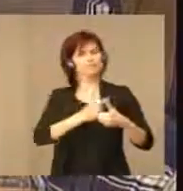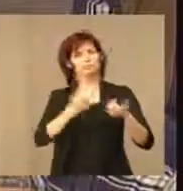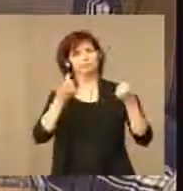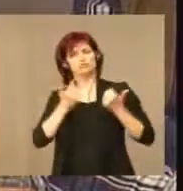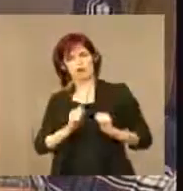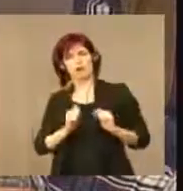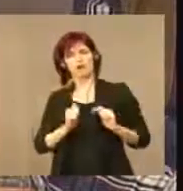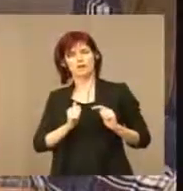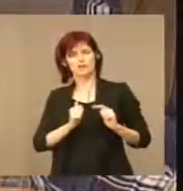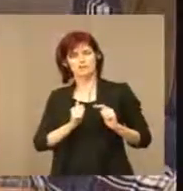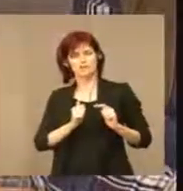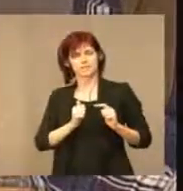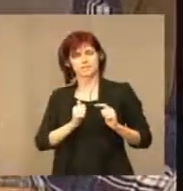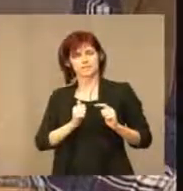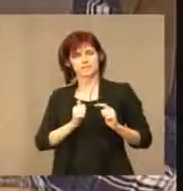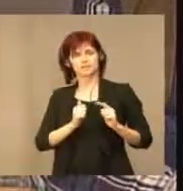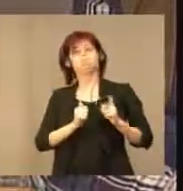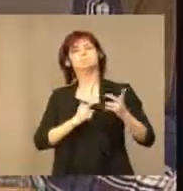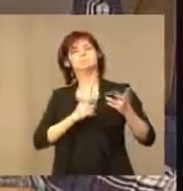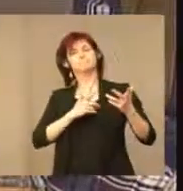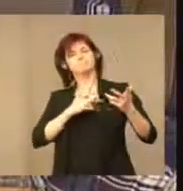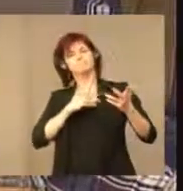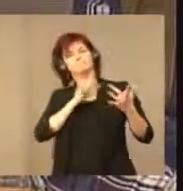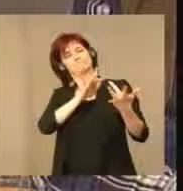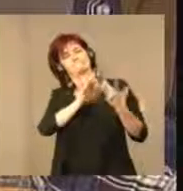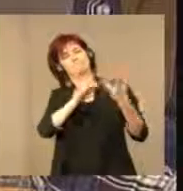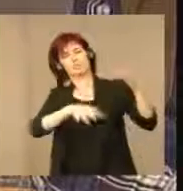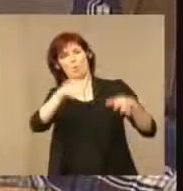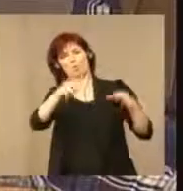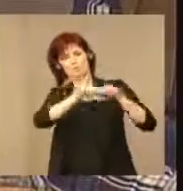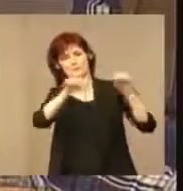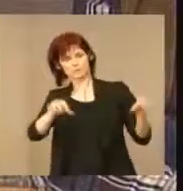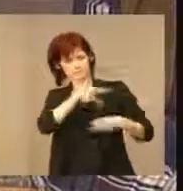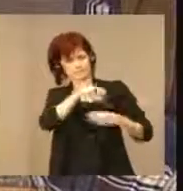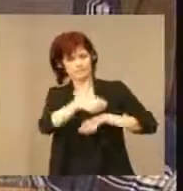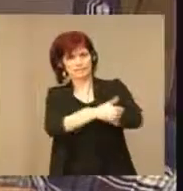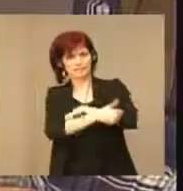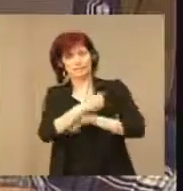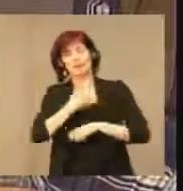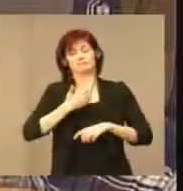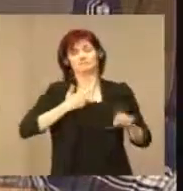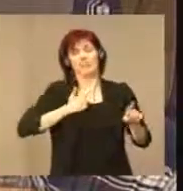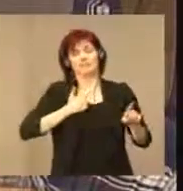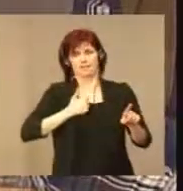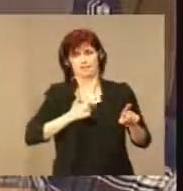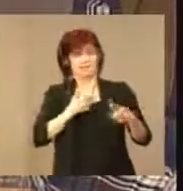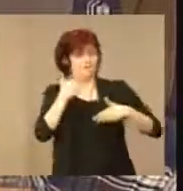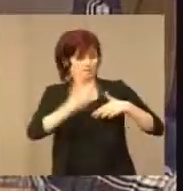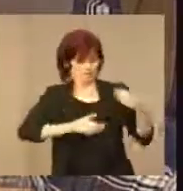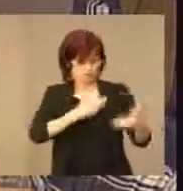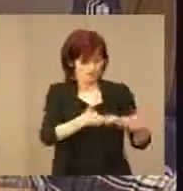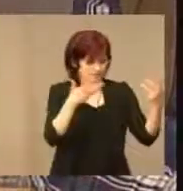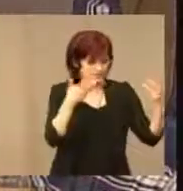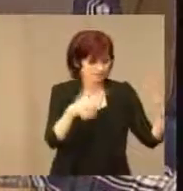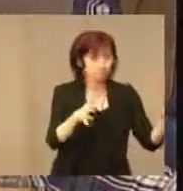of rights and the court systems within Canada before you go to the UN committee. When